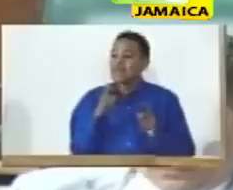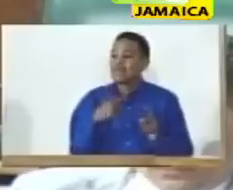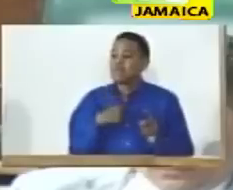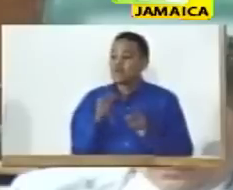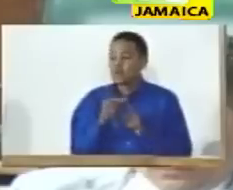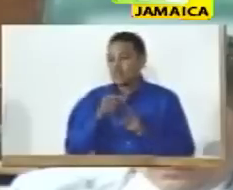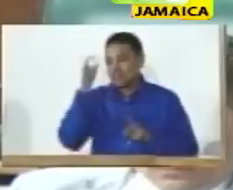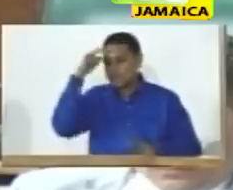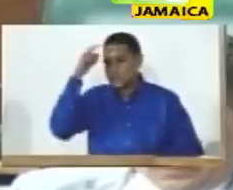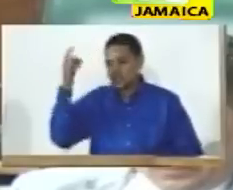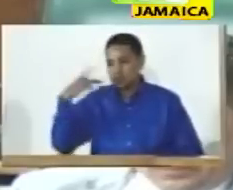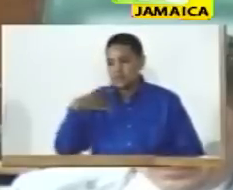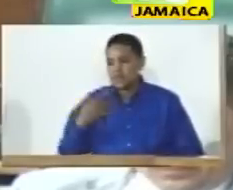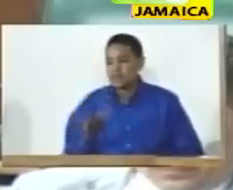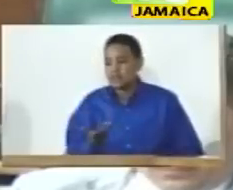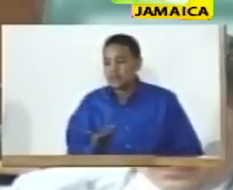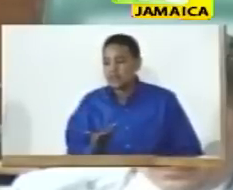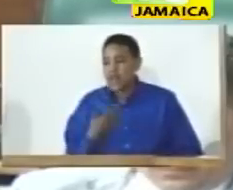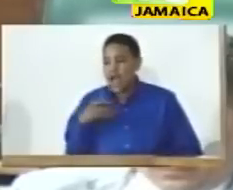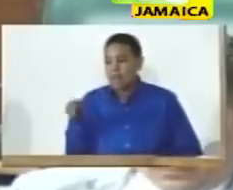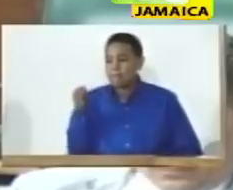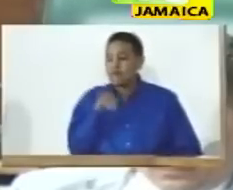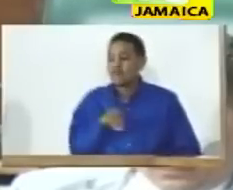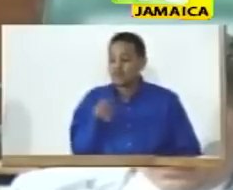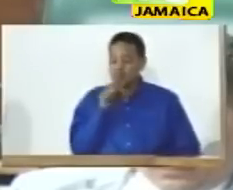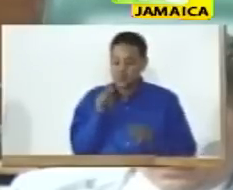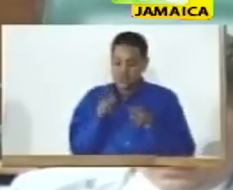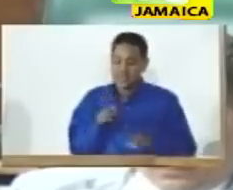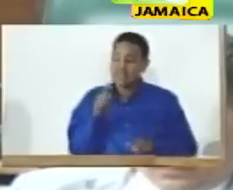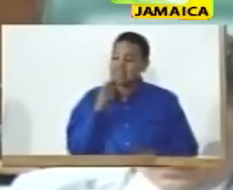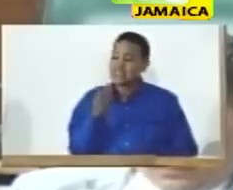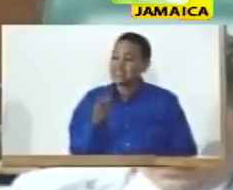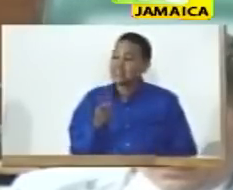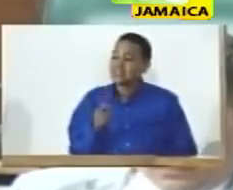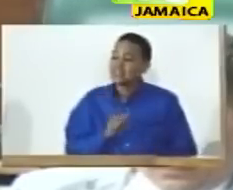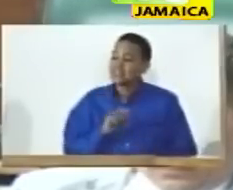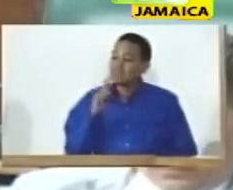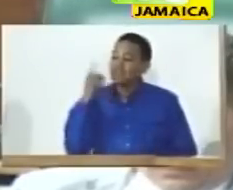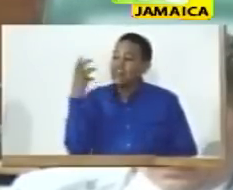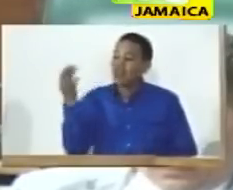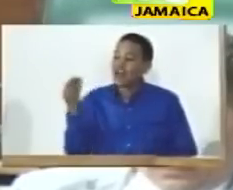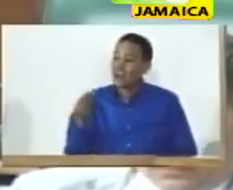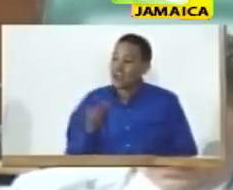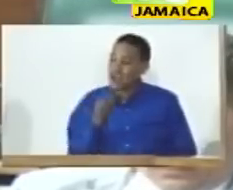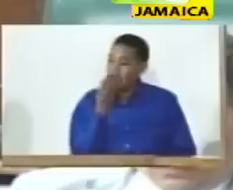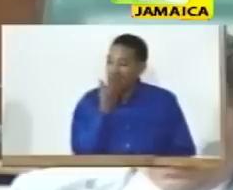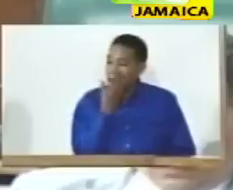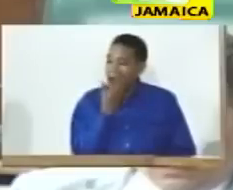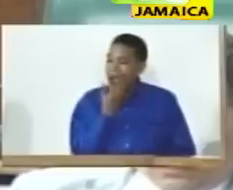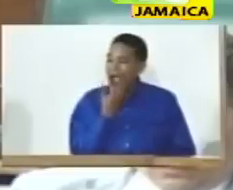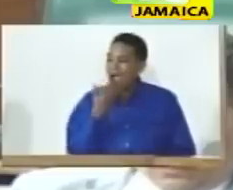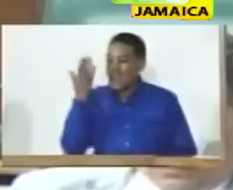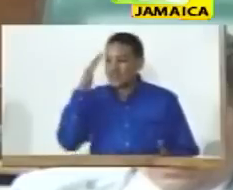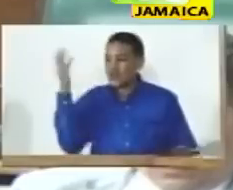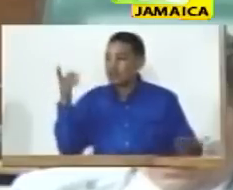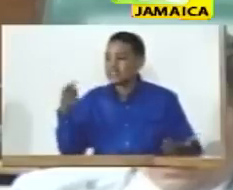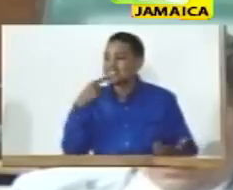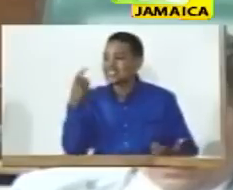wisdom. And then I moved to this side, and he said that I was gone. I don't know what he'll say now.